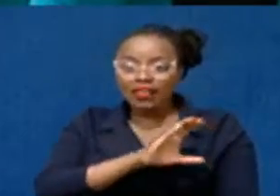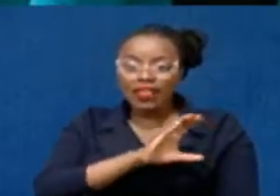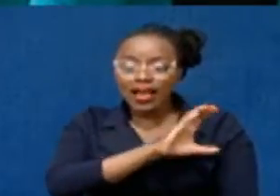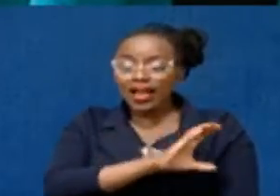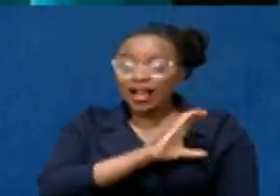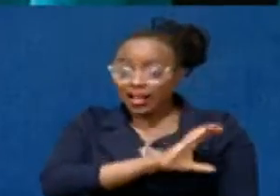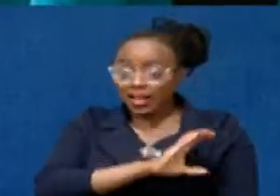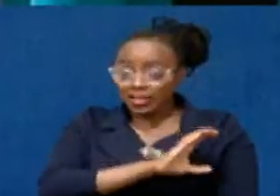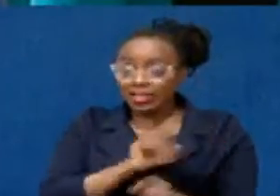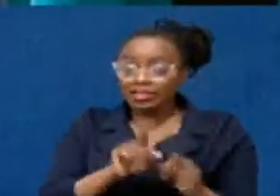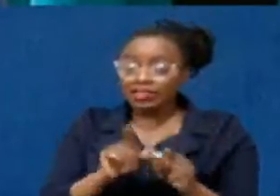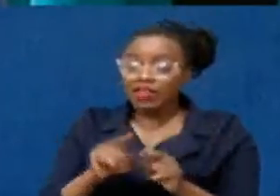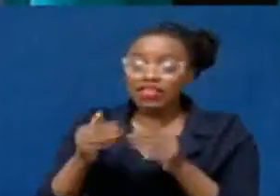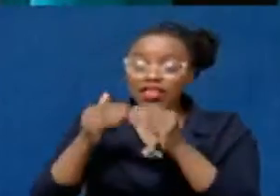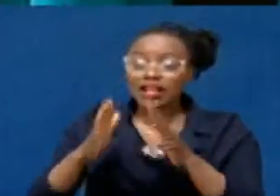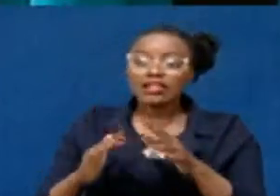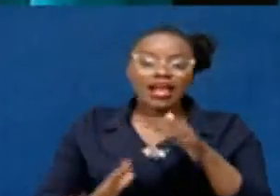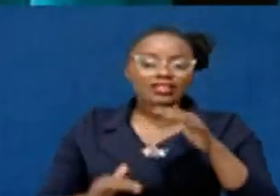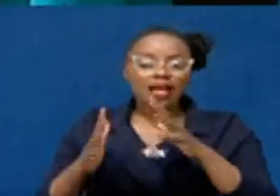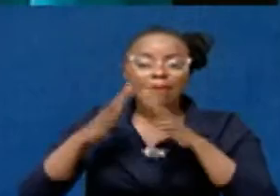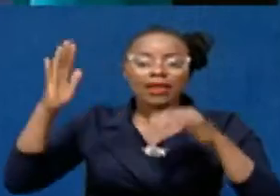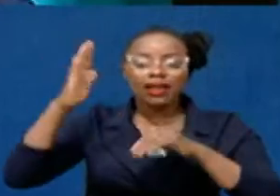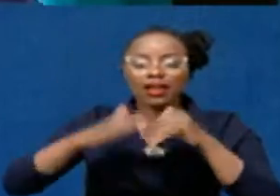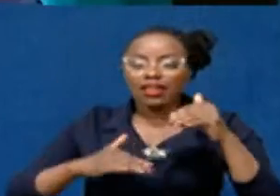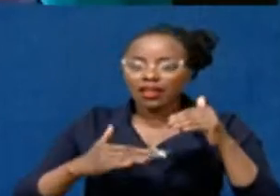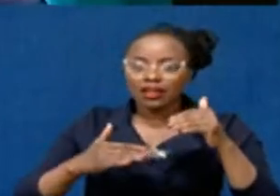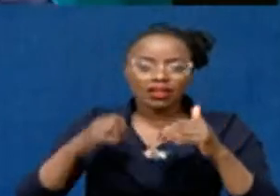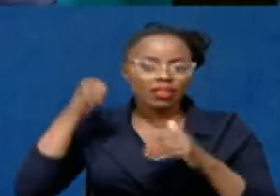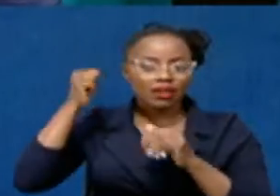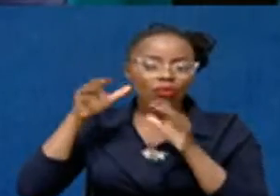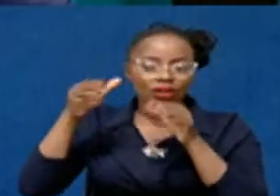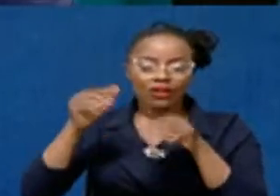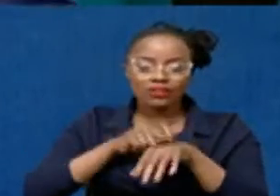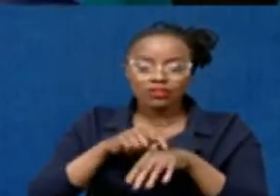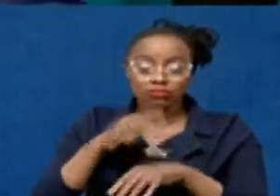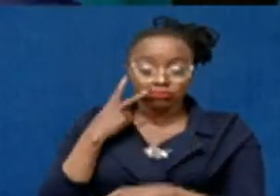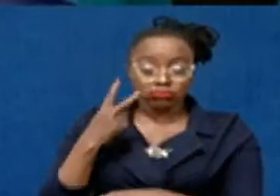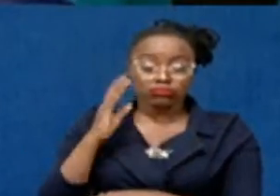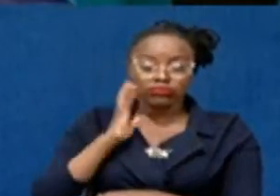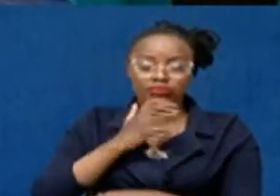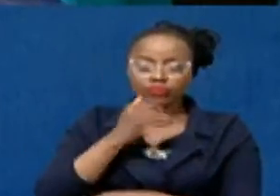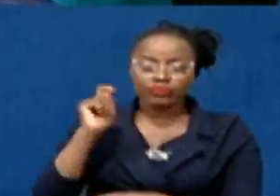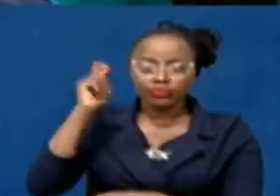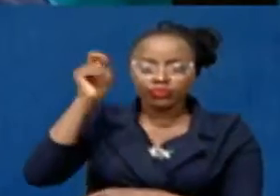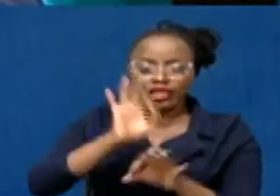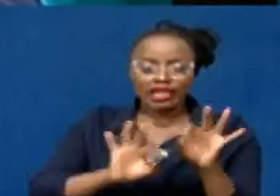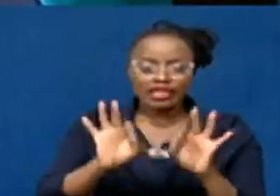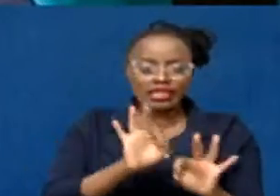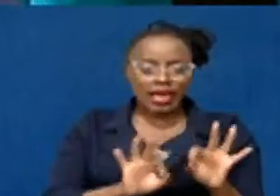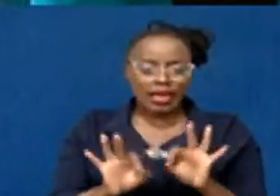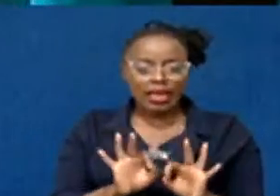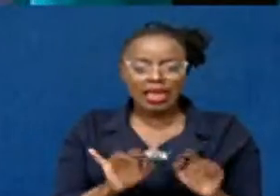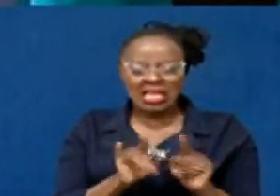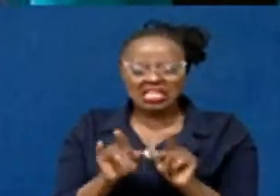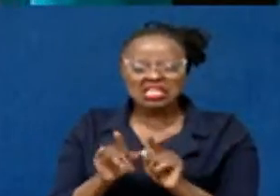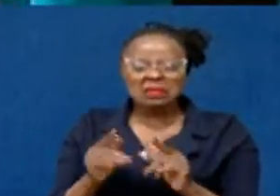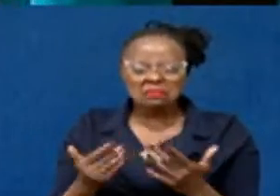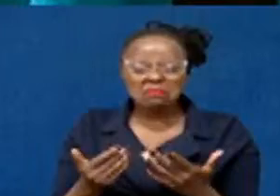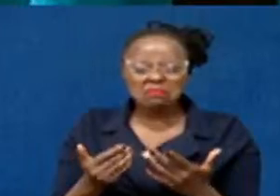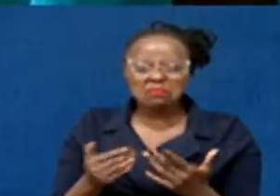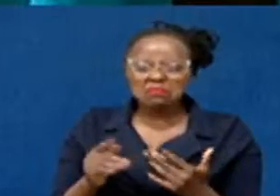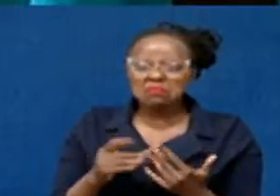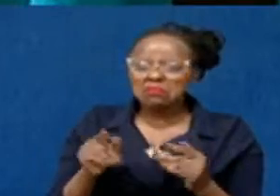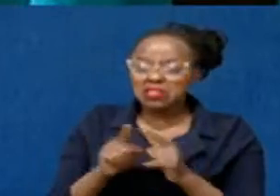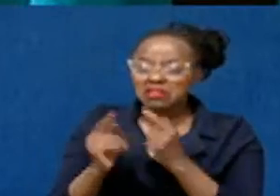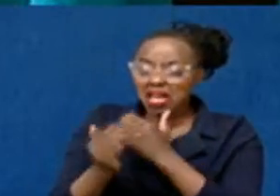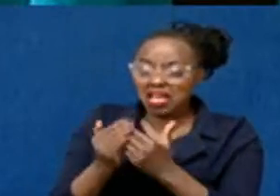the leader is superior to party. And when you look at Jomo Kenyatta's style, he really didn't take